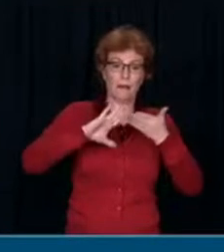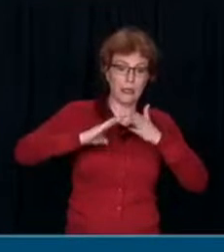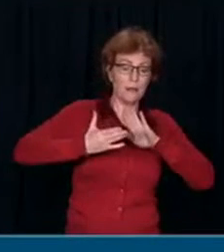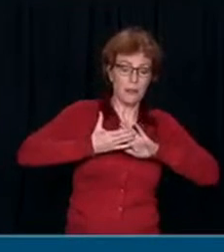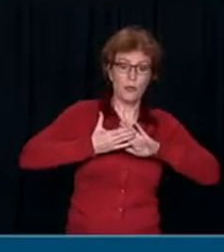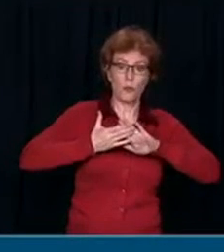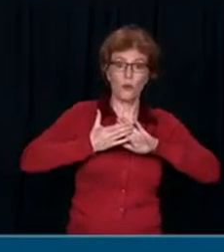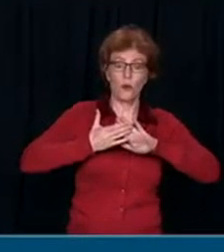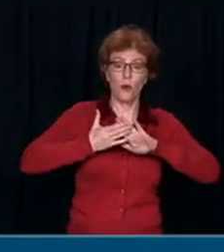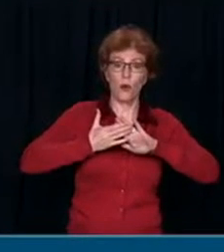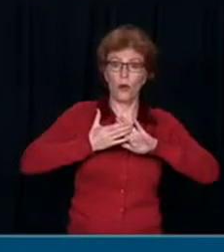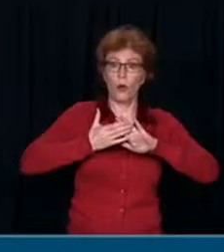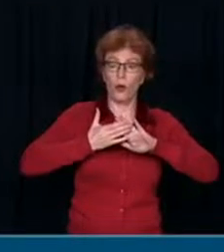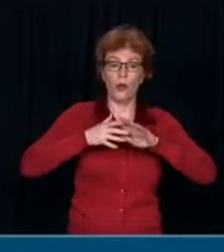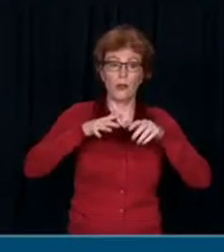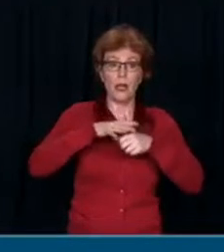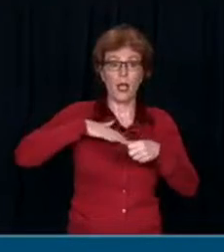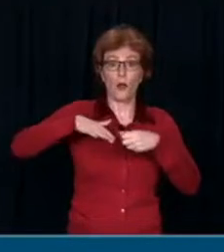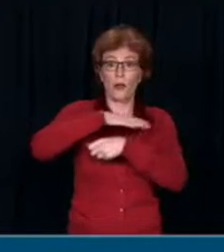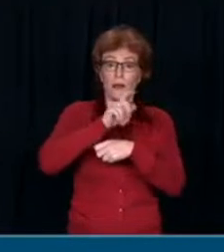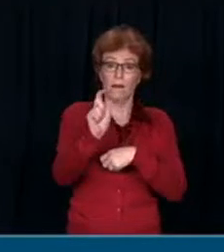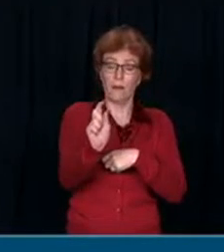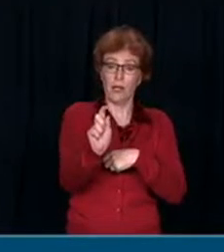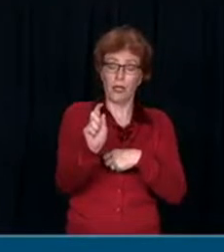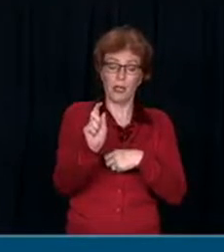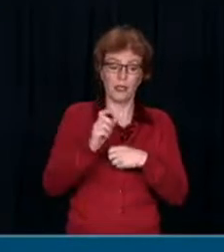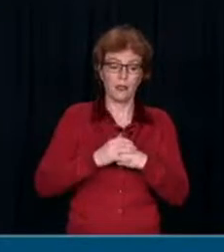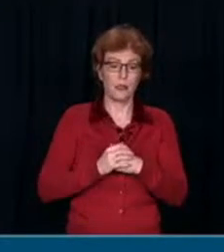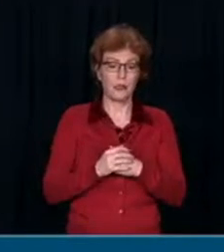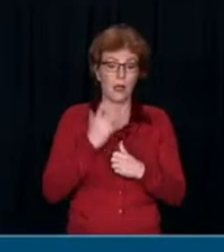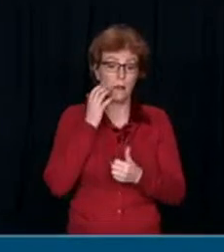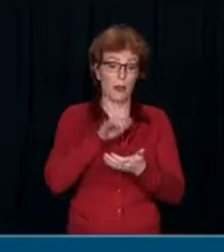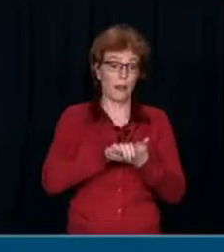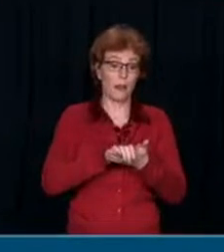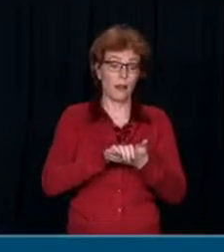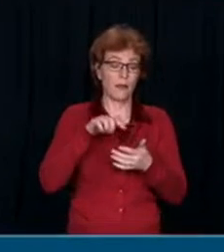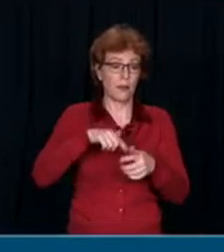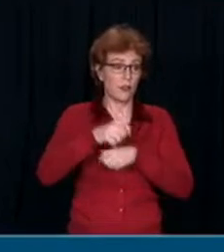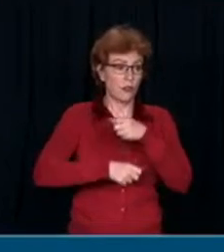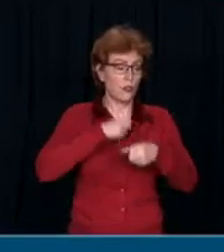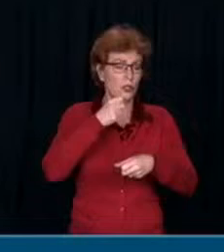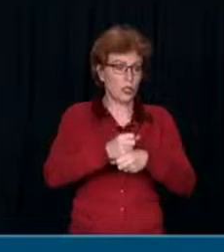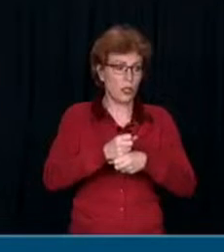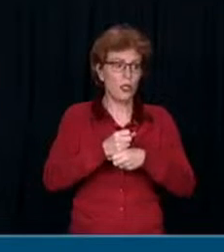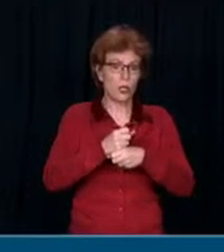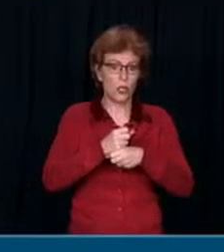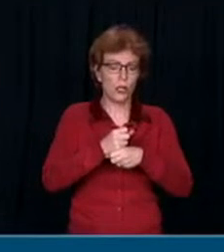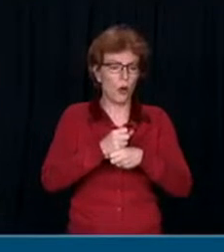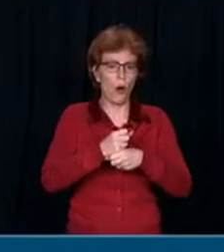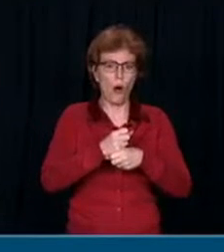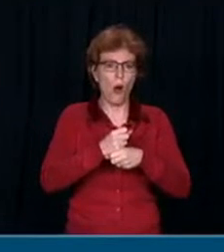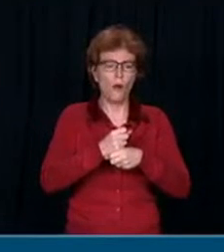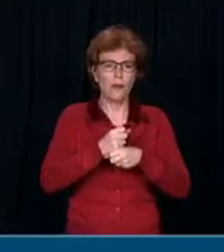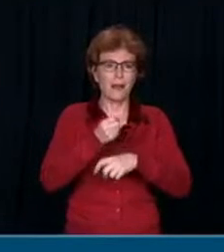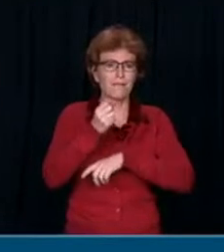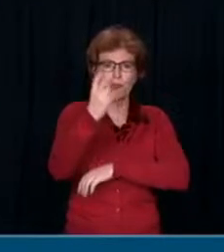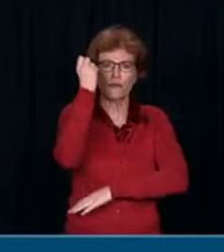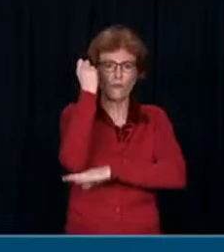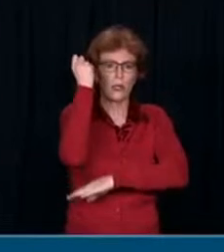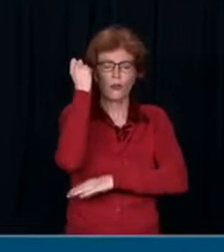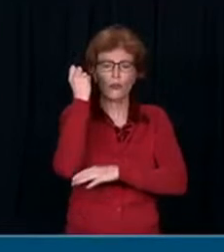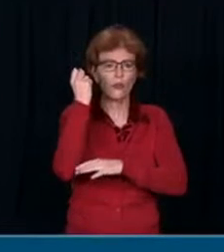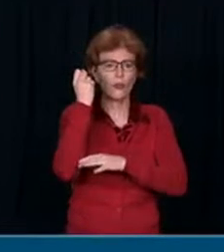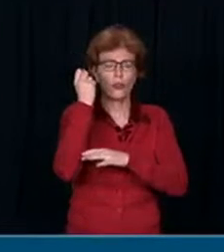metropolitan, in this metropolitan area of Phoenix. I believe this year has broken records of